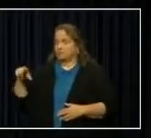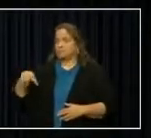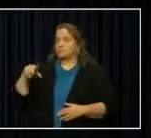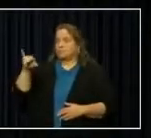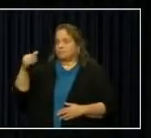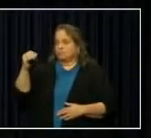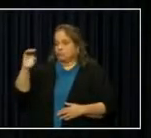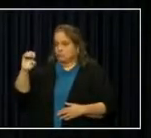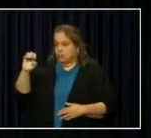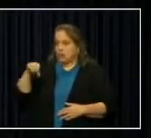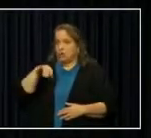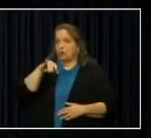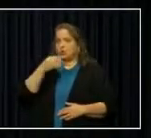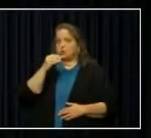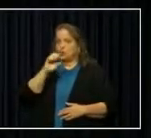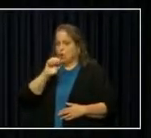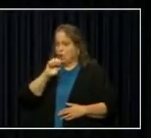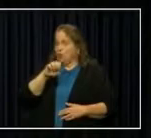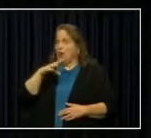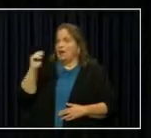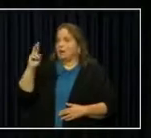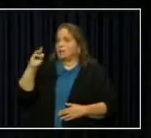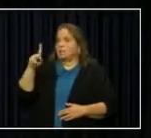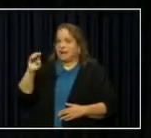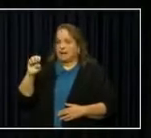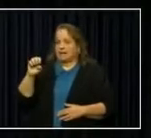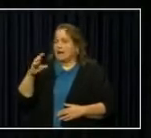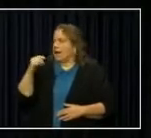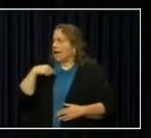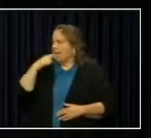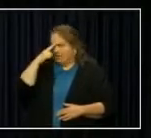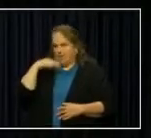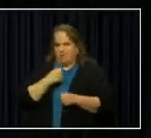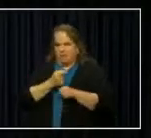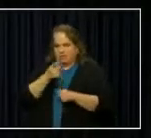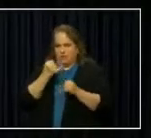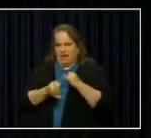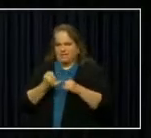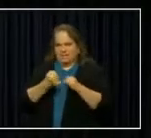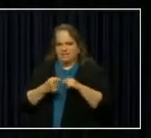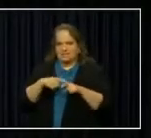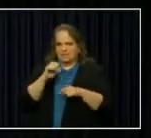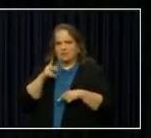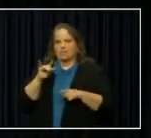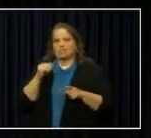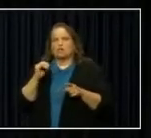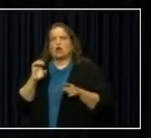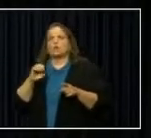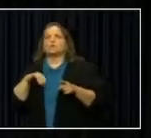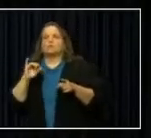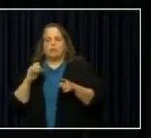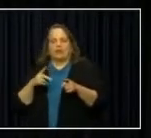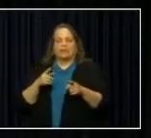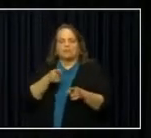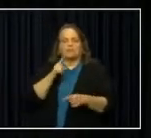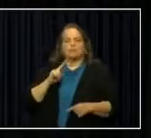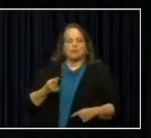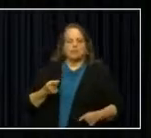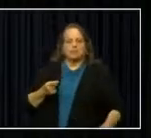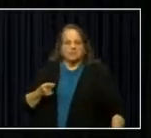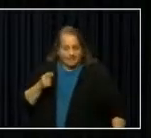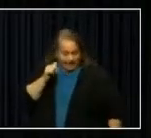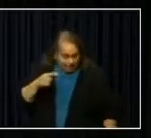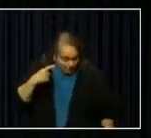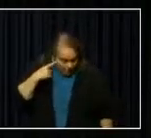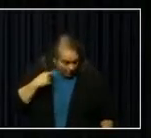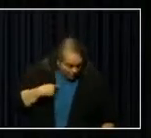Pendleton, Joe Ragusa, Joe Sanka, and Mike Valente. And I think I made you go last time, didn't I, Joe? All right, we'll start you off first. I hope you can